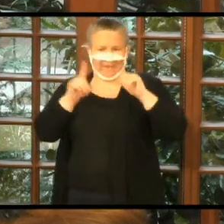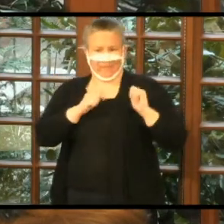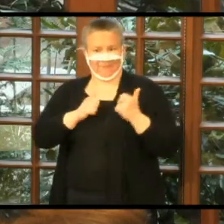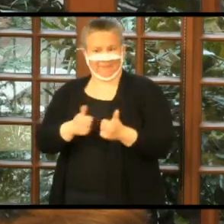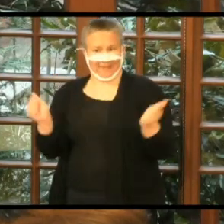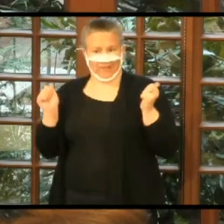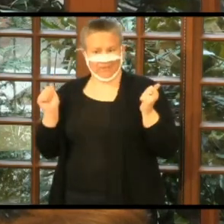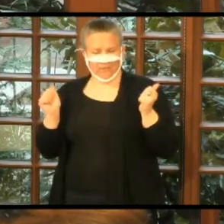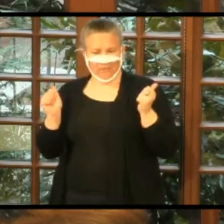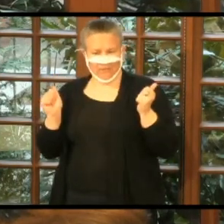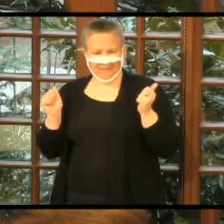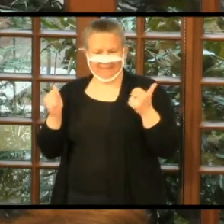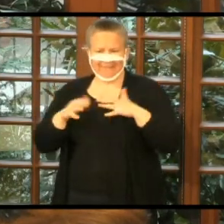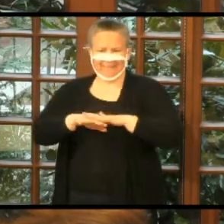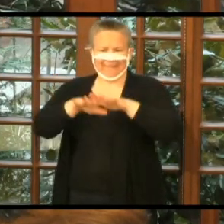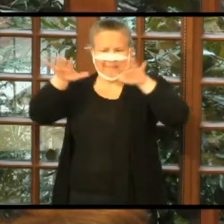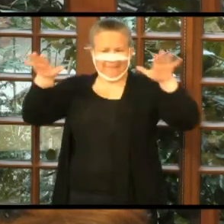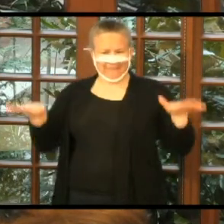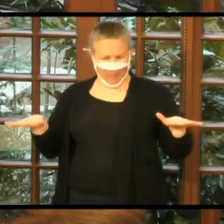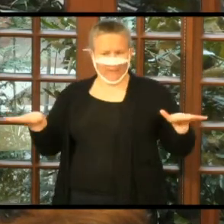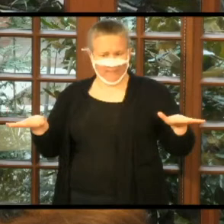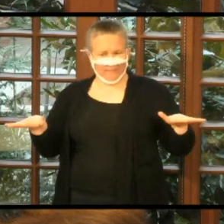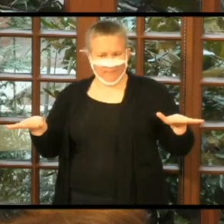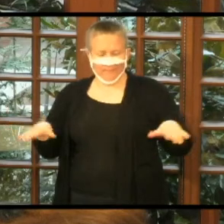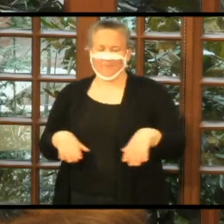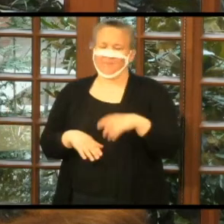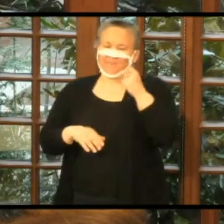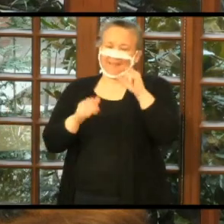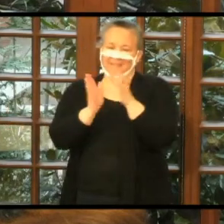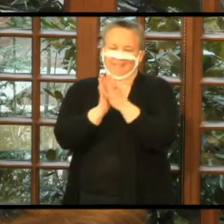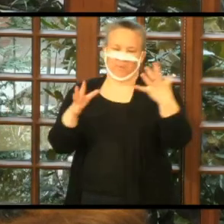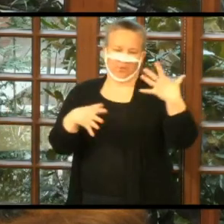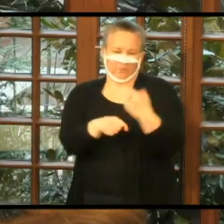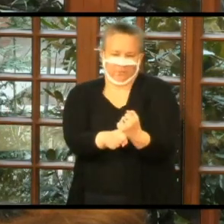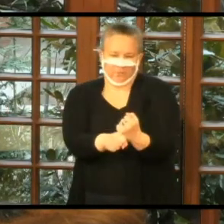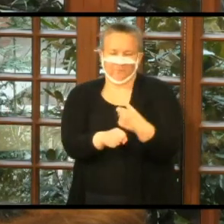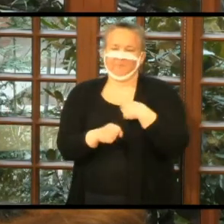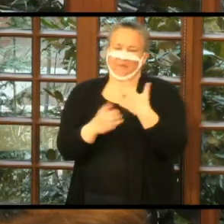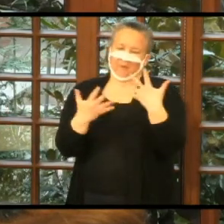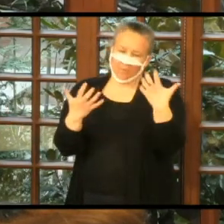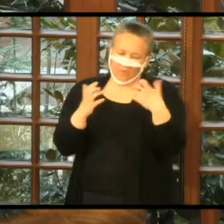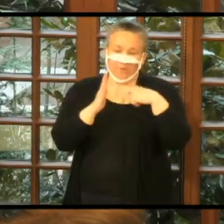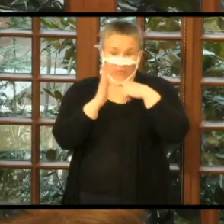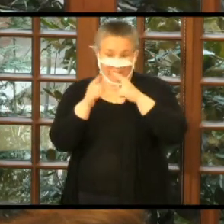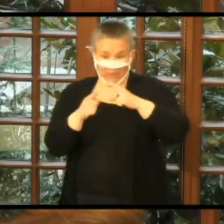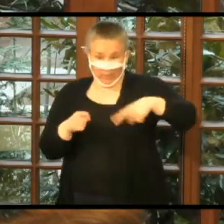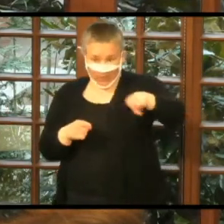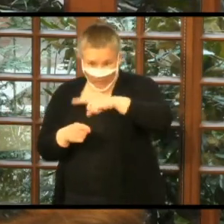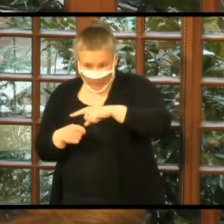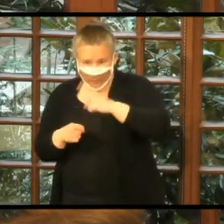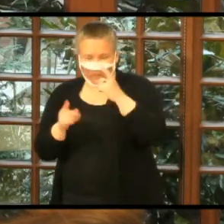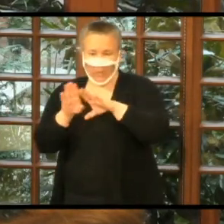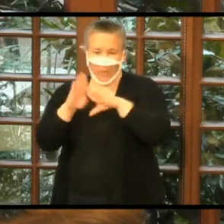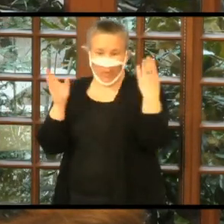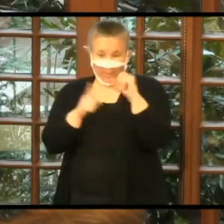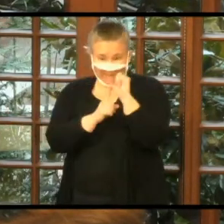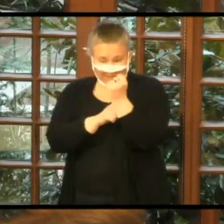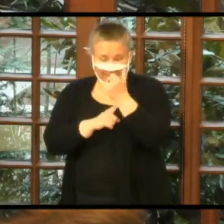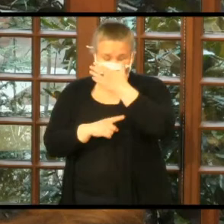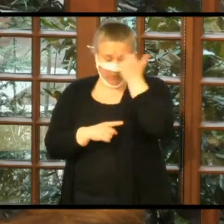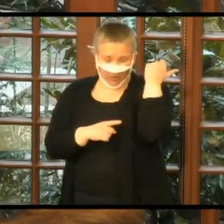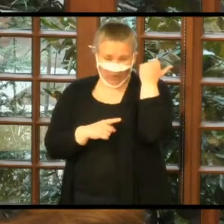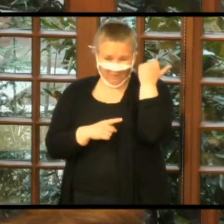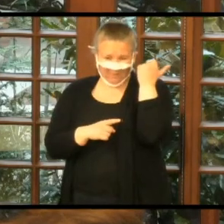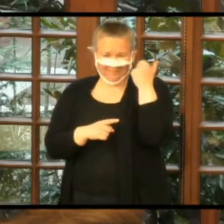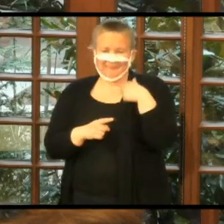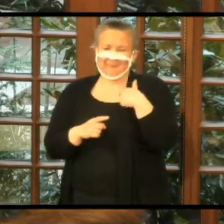being in very separate camps. So that's the book. And I wanted to read to you one of the opening scenes because